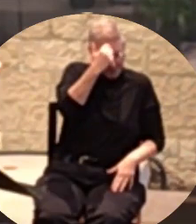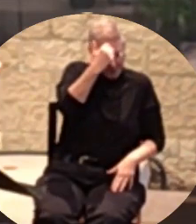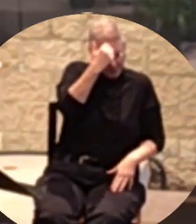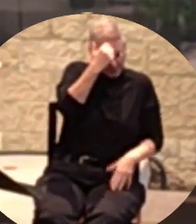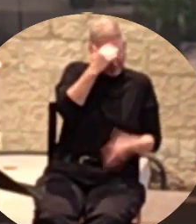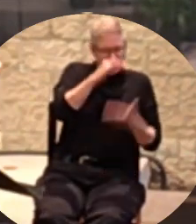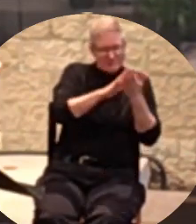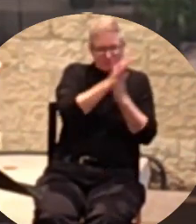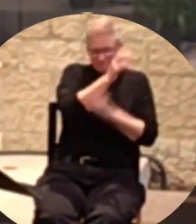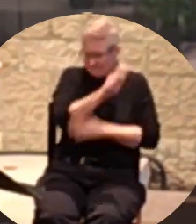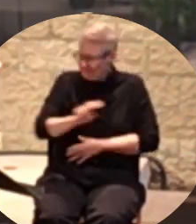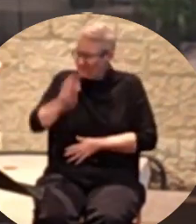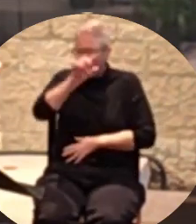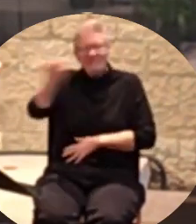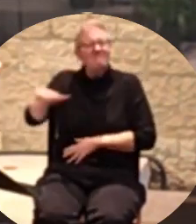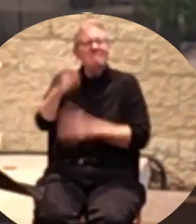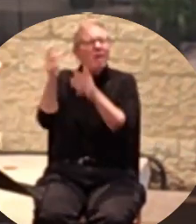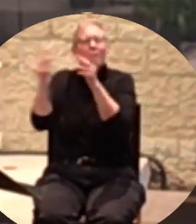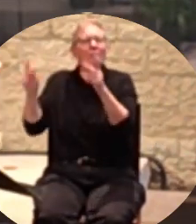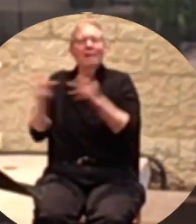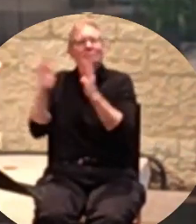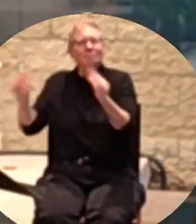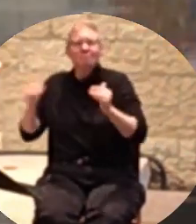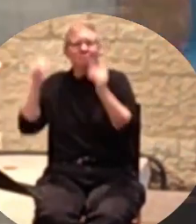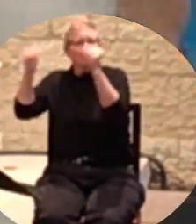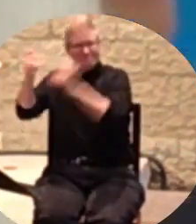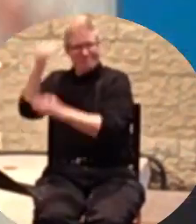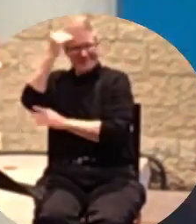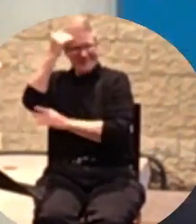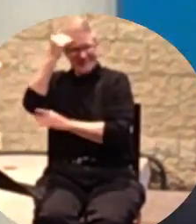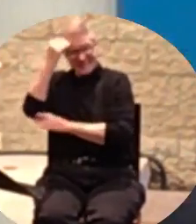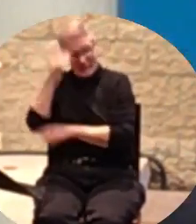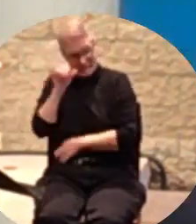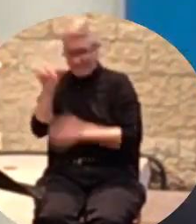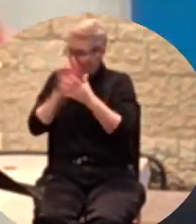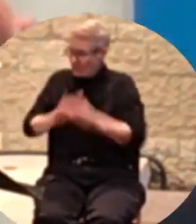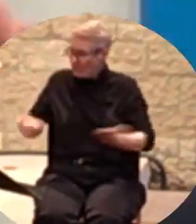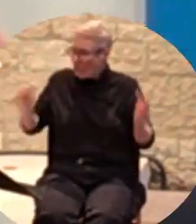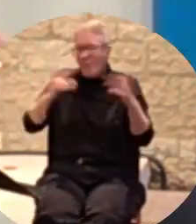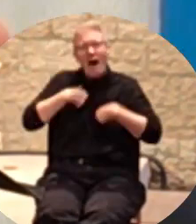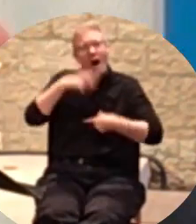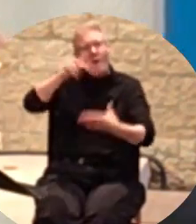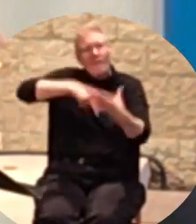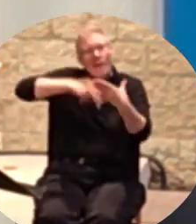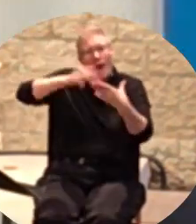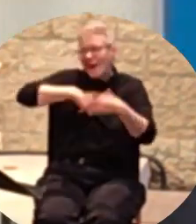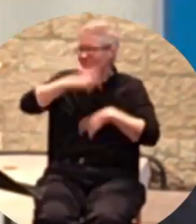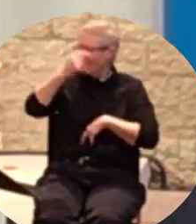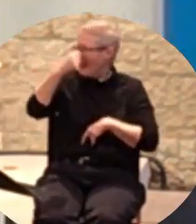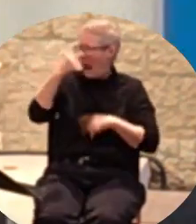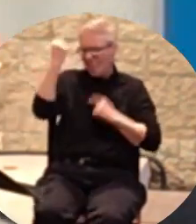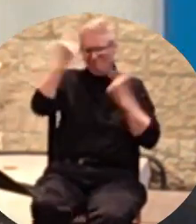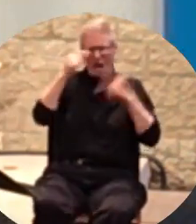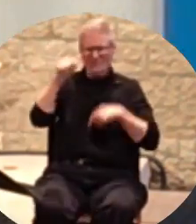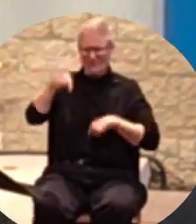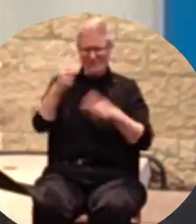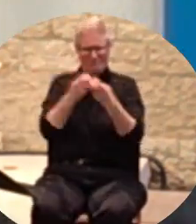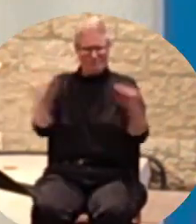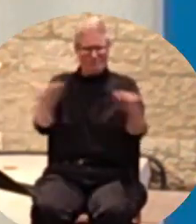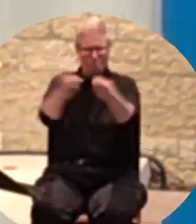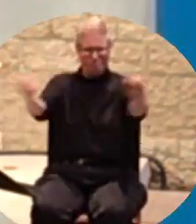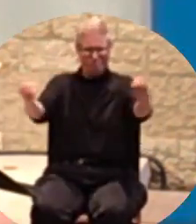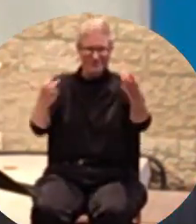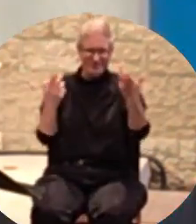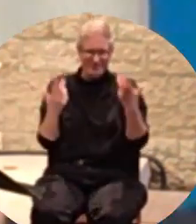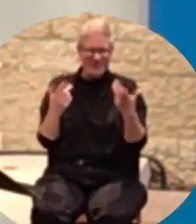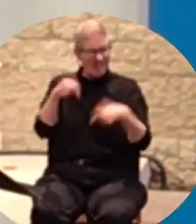consciousness. And so maybe this, and as I read that story, I thought of you. These pews are normally full more than once